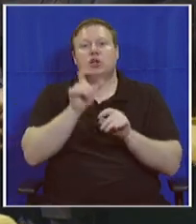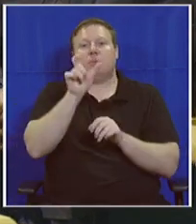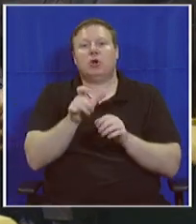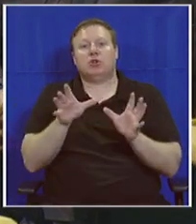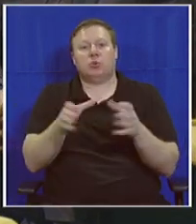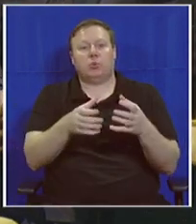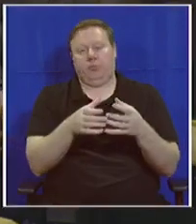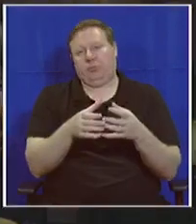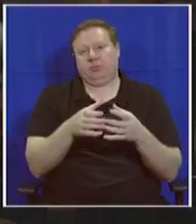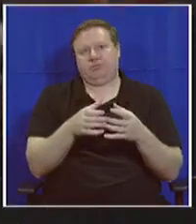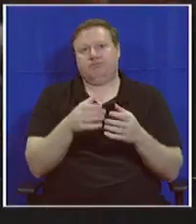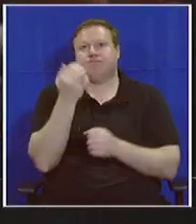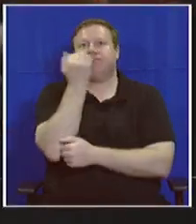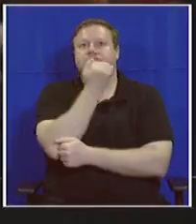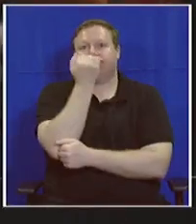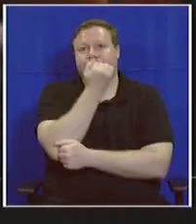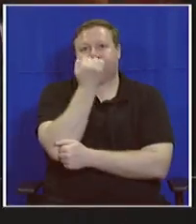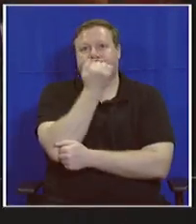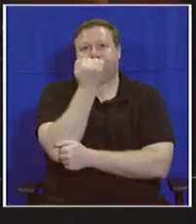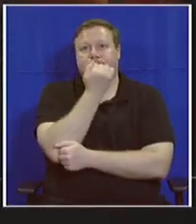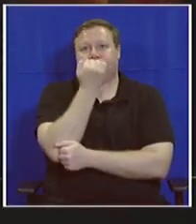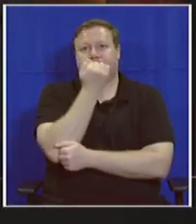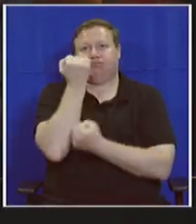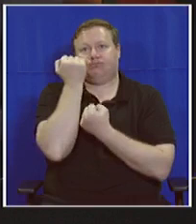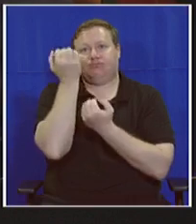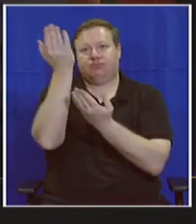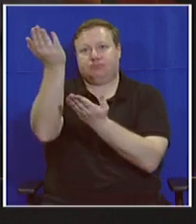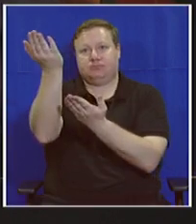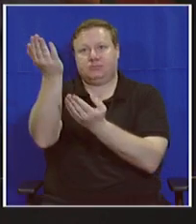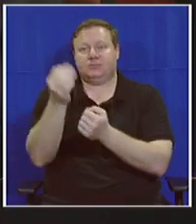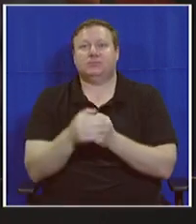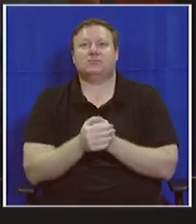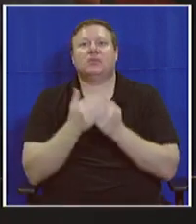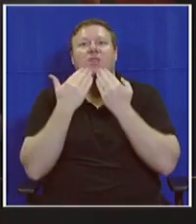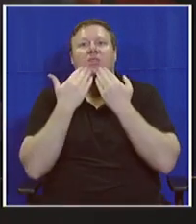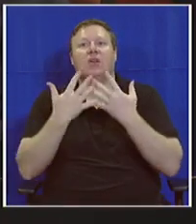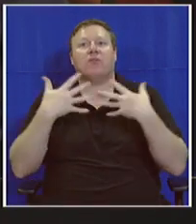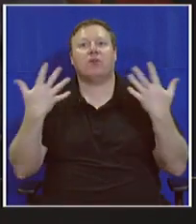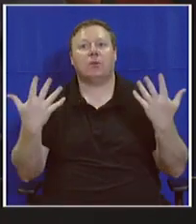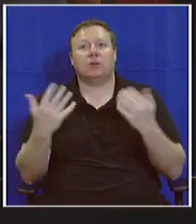pass our heartfelt condolences to the family. Thank you very much.